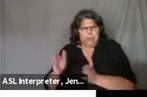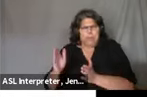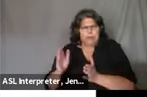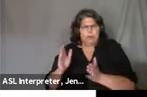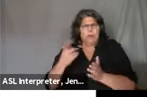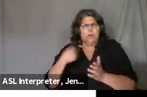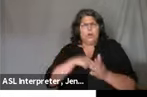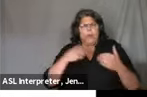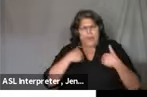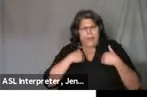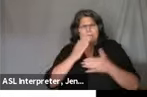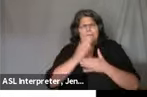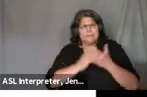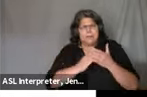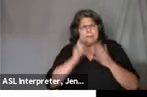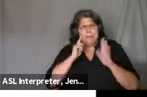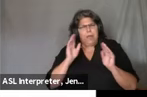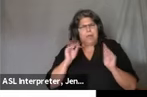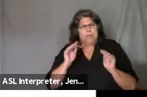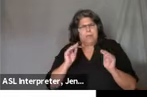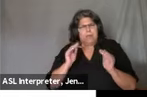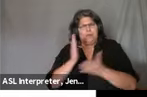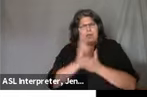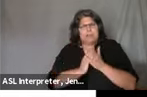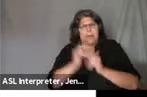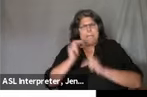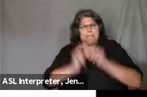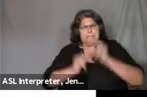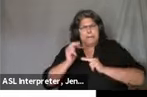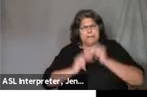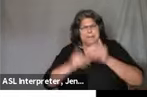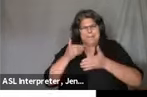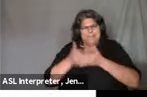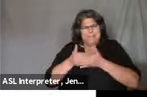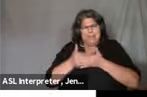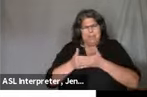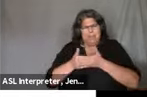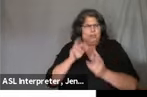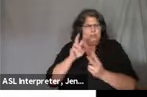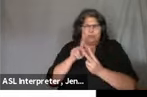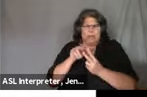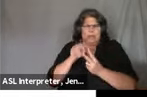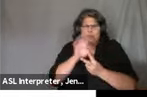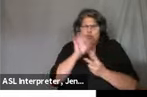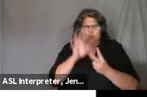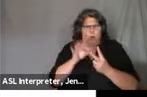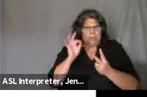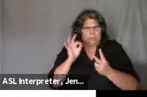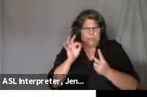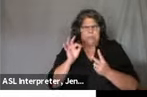under which various buildings adjacent to either alternative would be